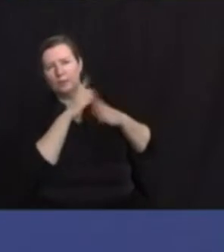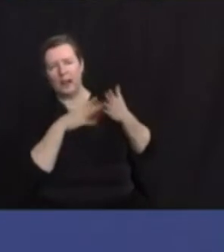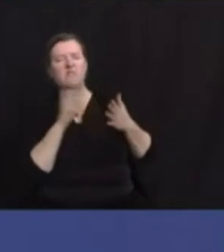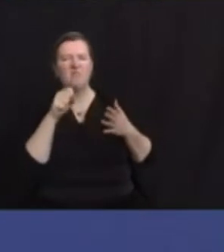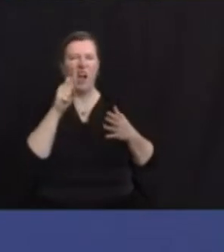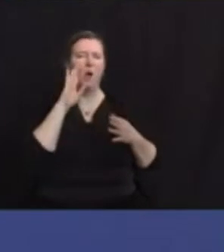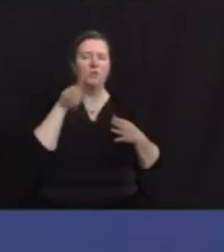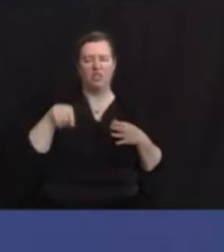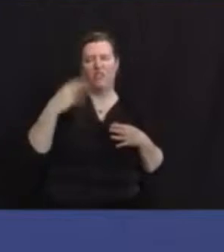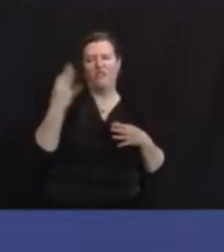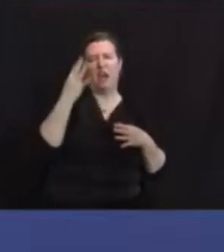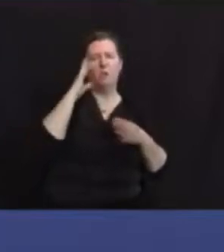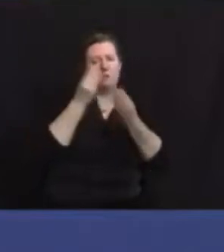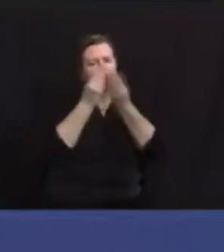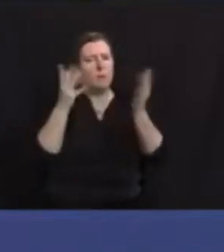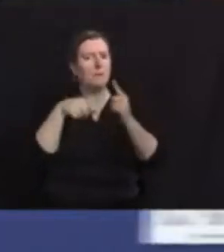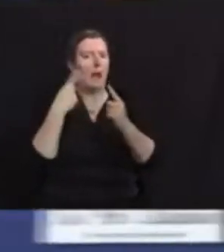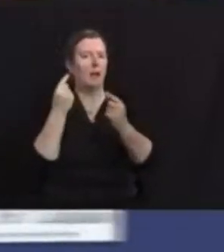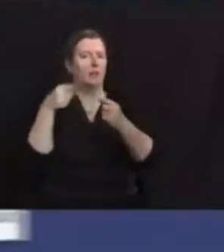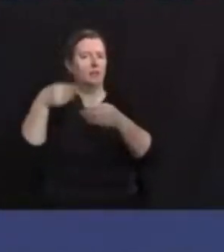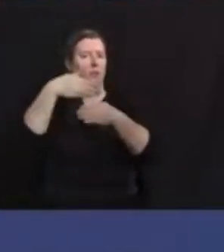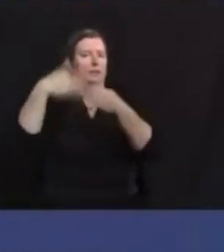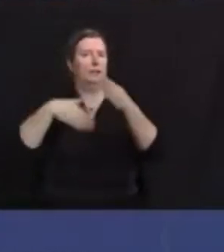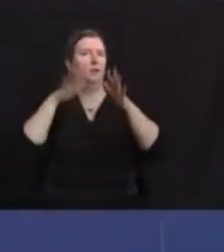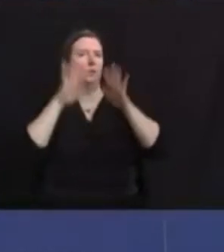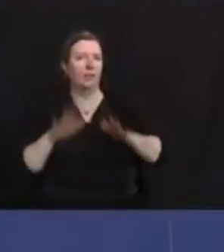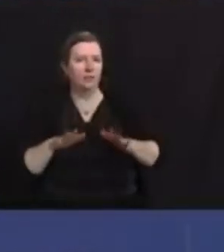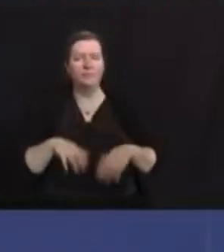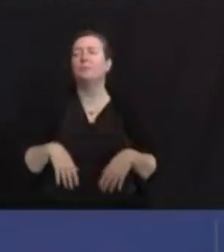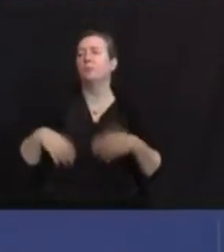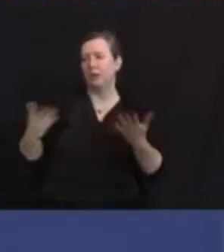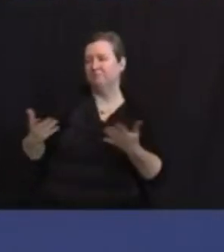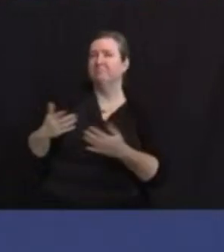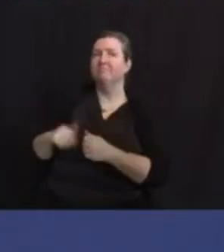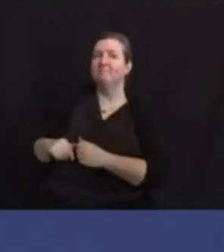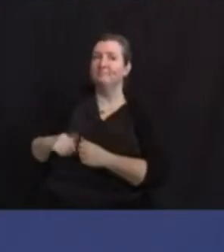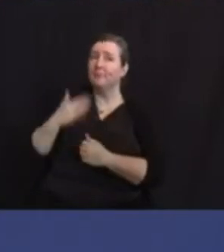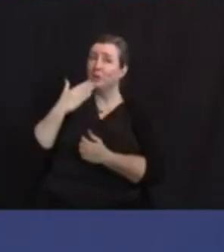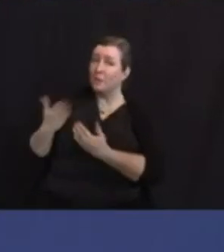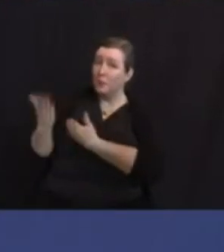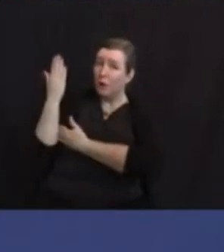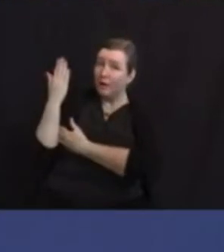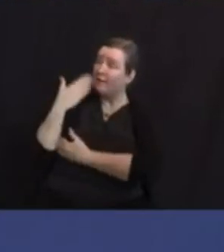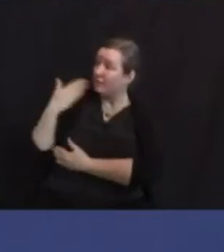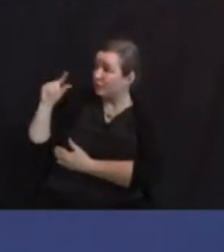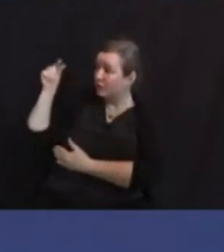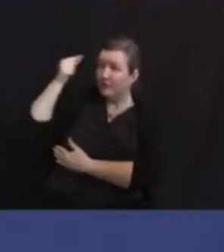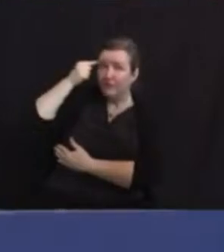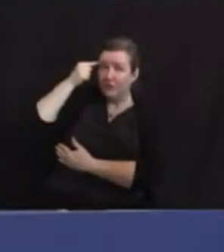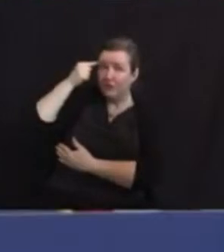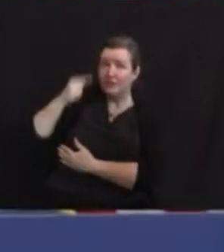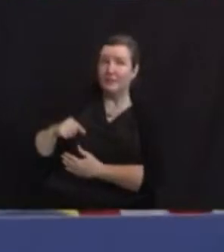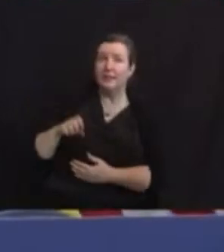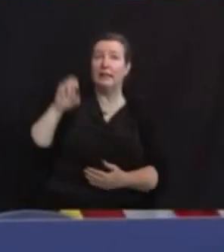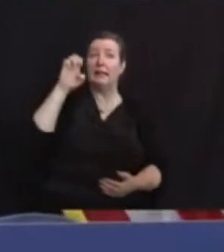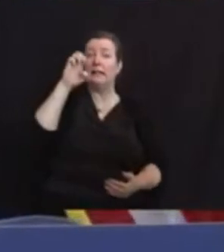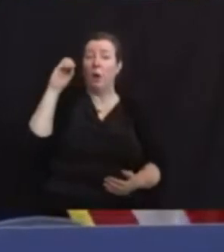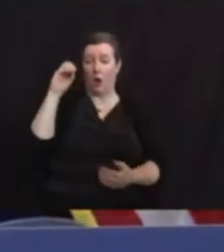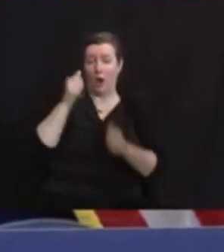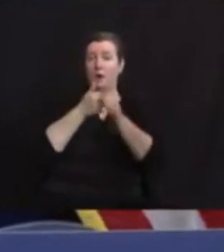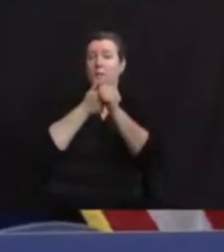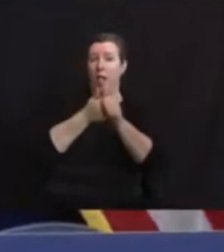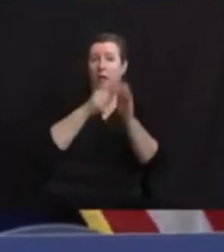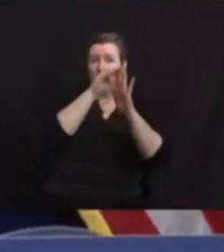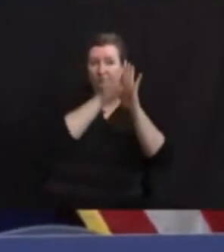for everything. Take it away. Thank you, Governor. Good morning, everybody. With regards to executive order compliance, since we last met, there's been 3 that